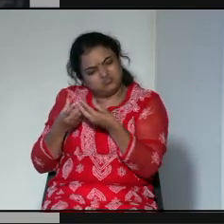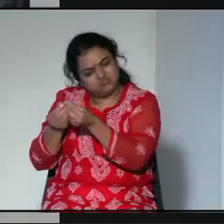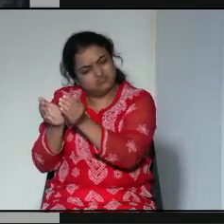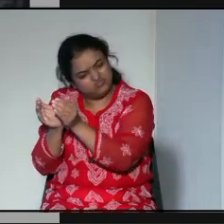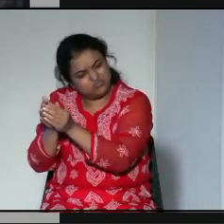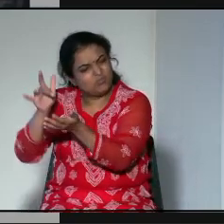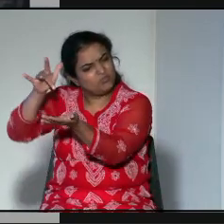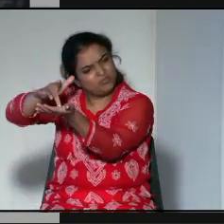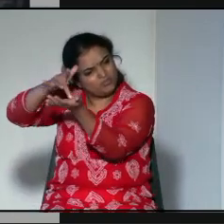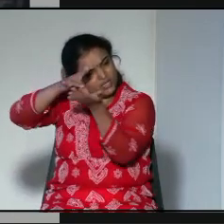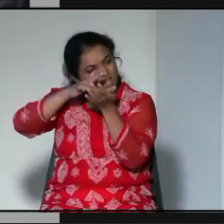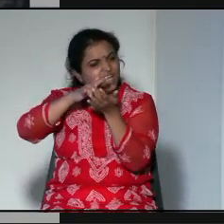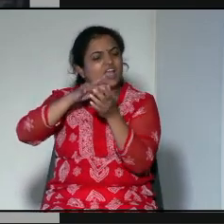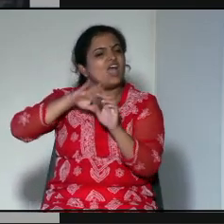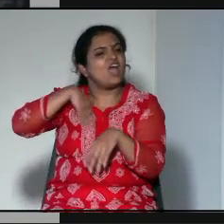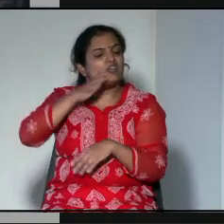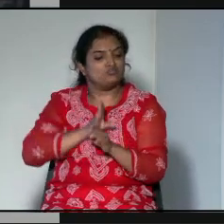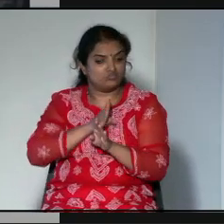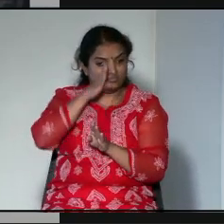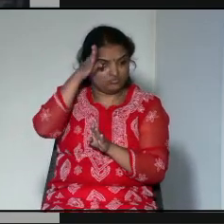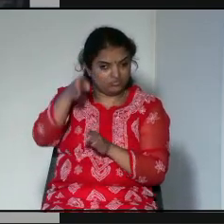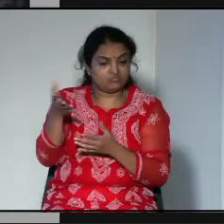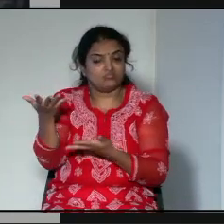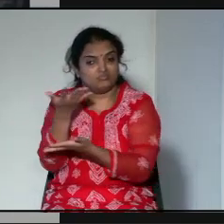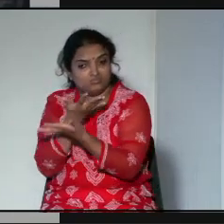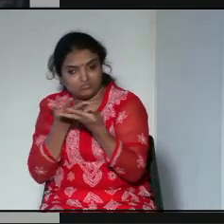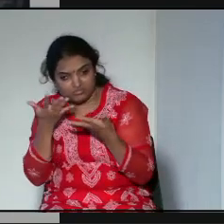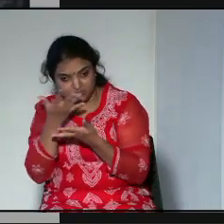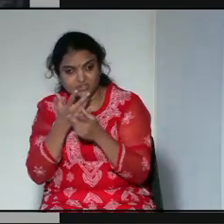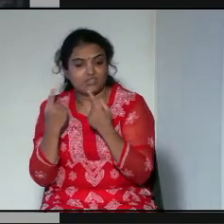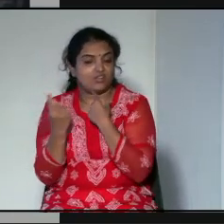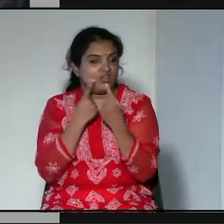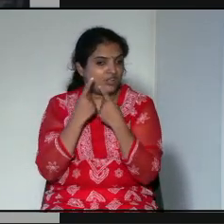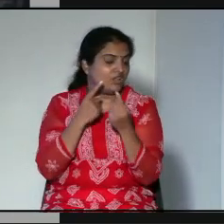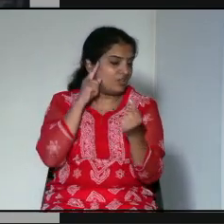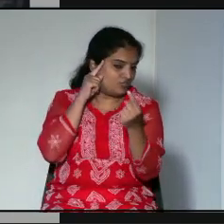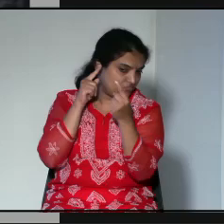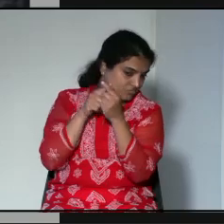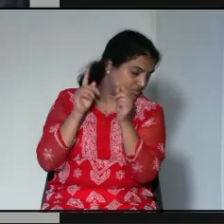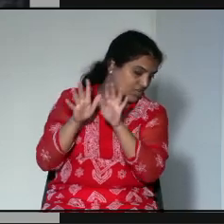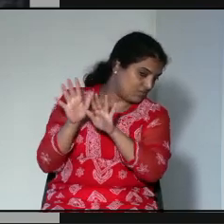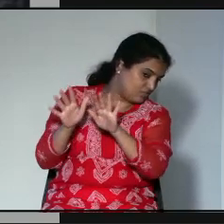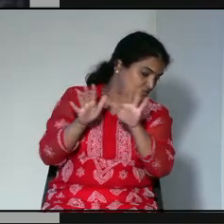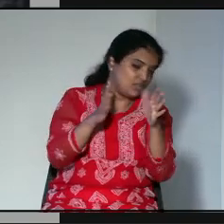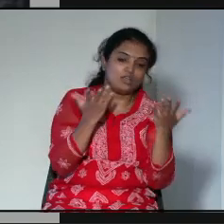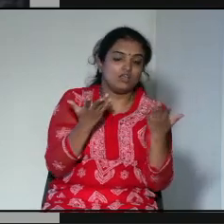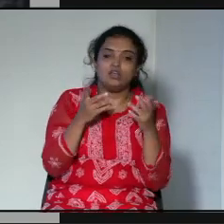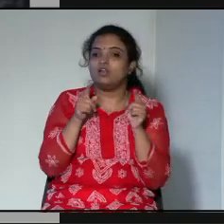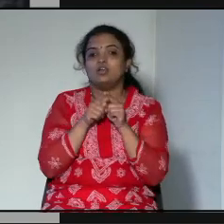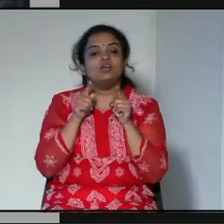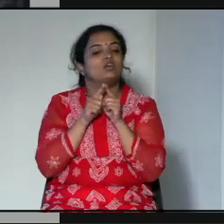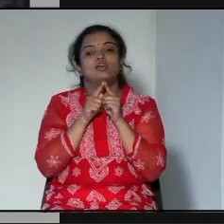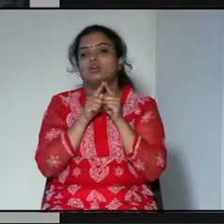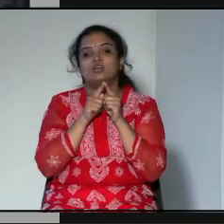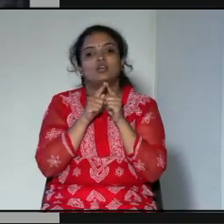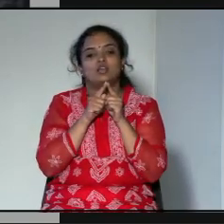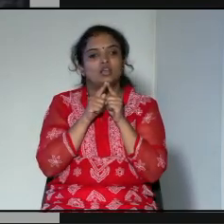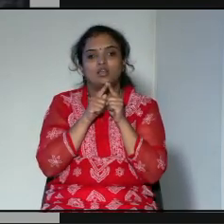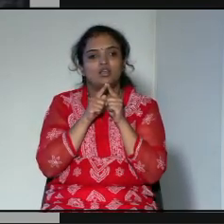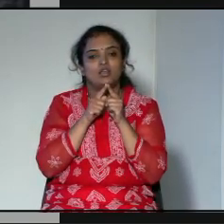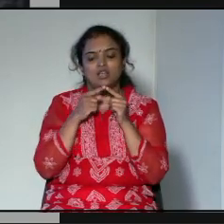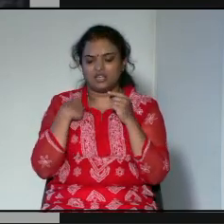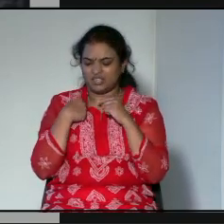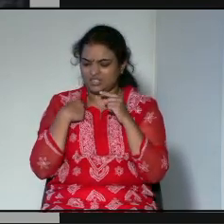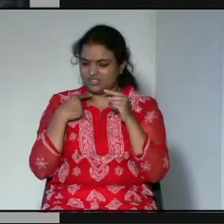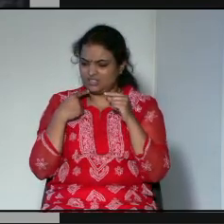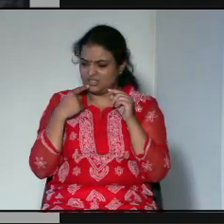with owners of factory establishment to get to the artisans working inside. She would have appeared a distinct oddity